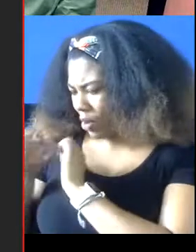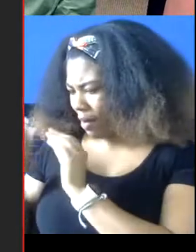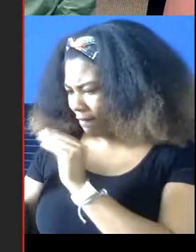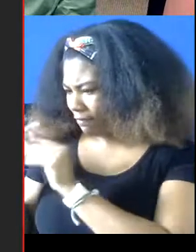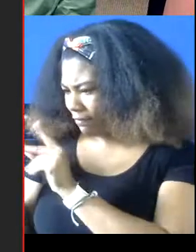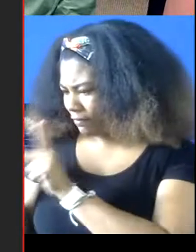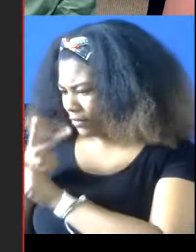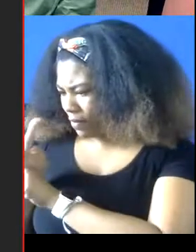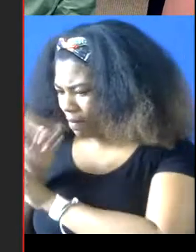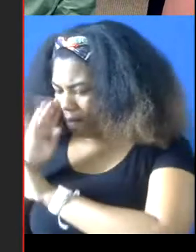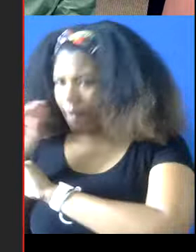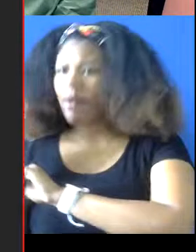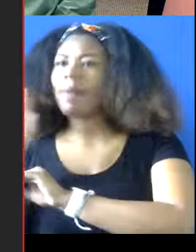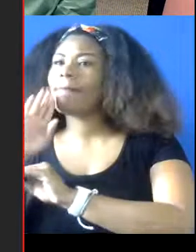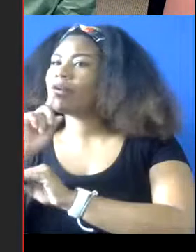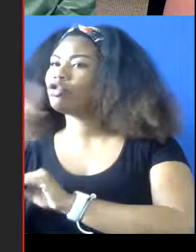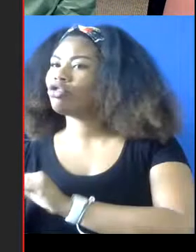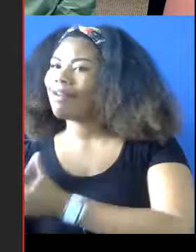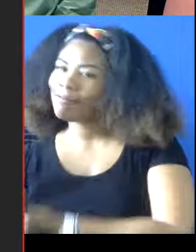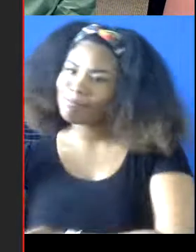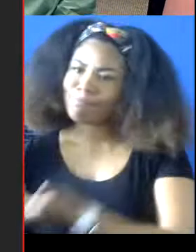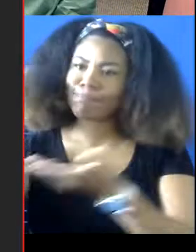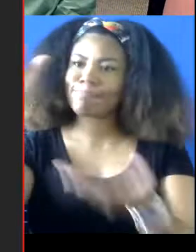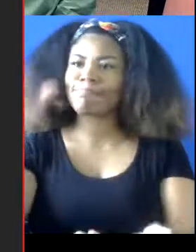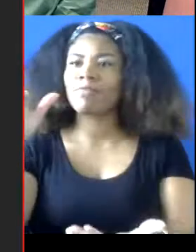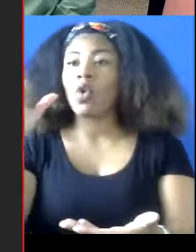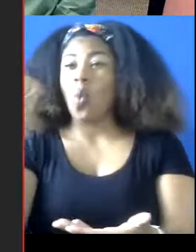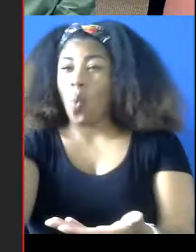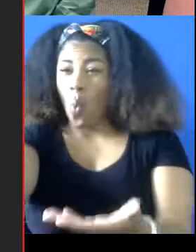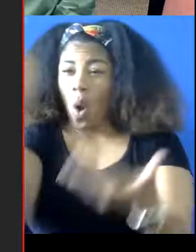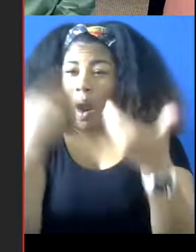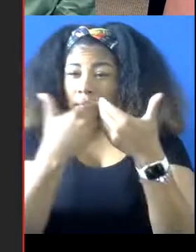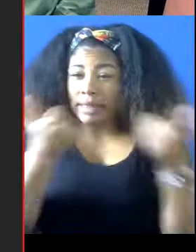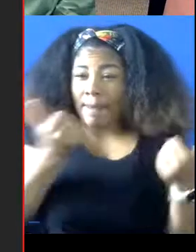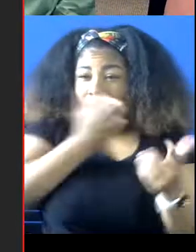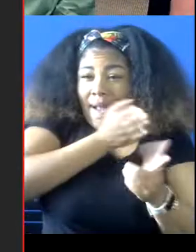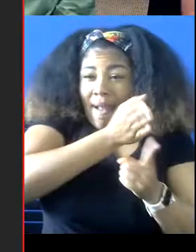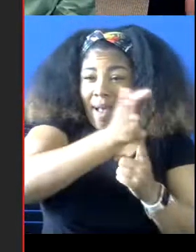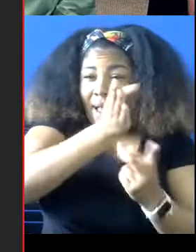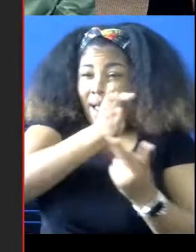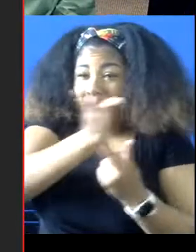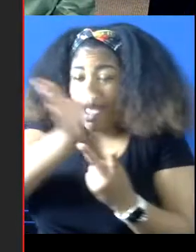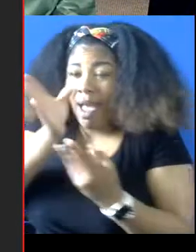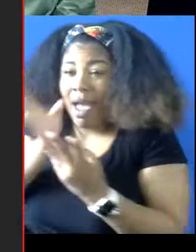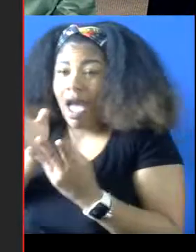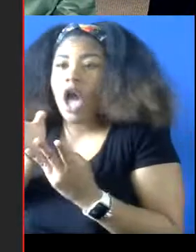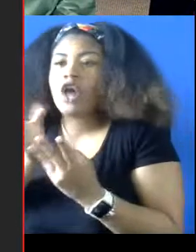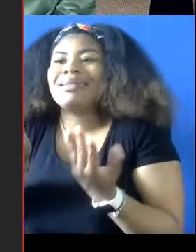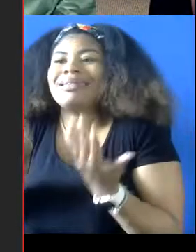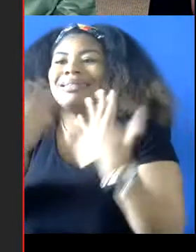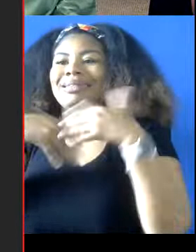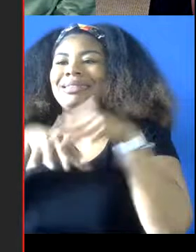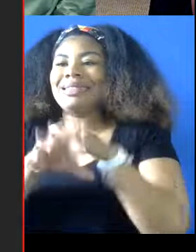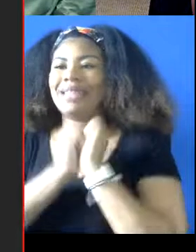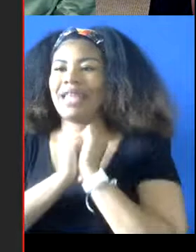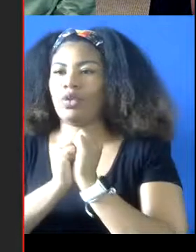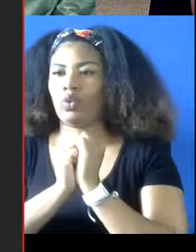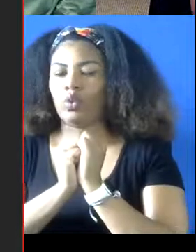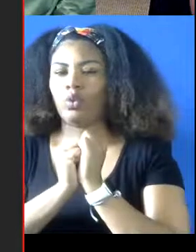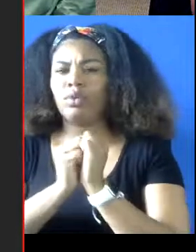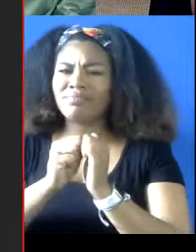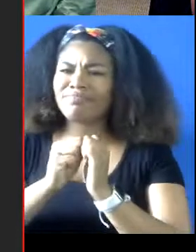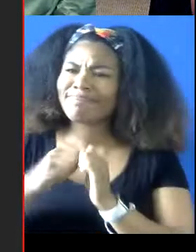students? And why is it so great? Really, is that it provides